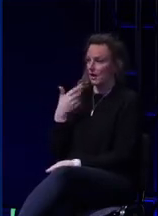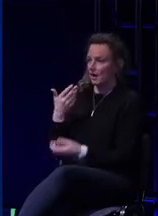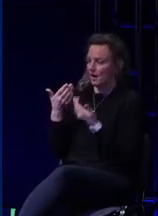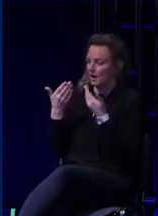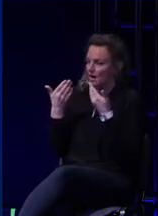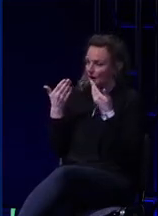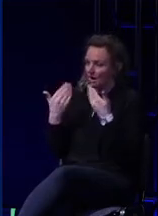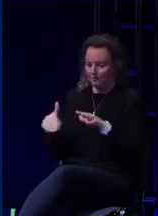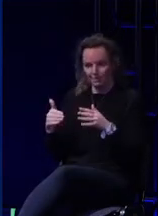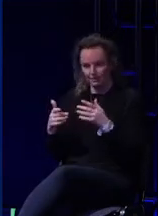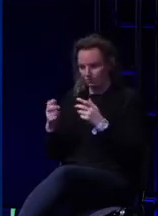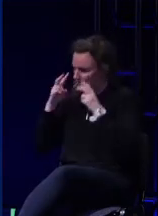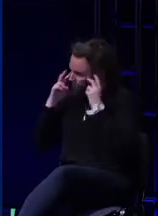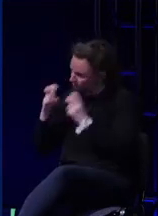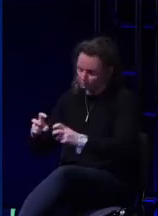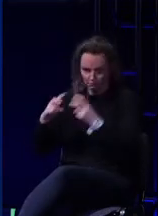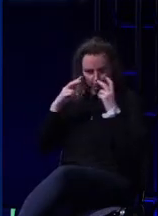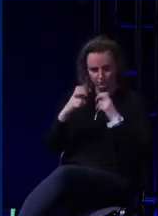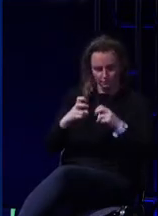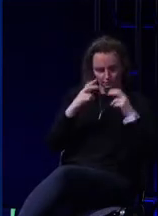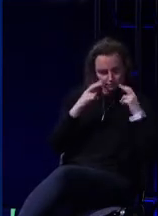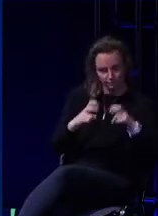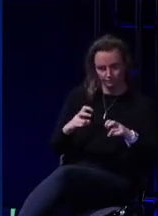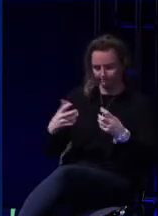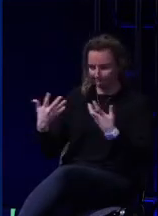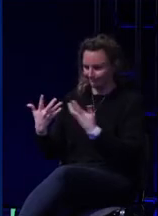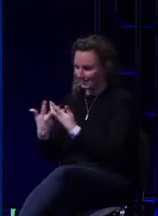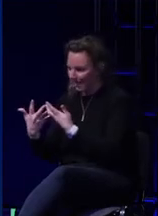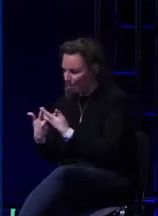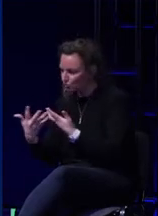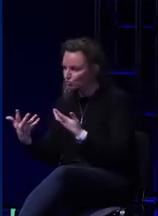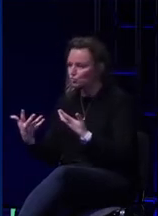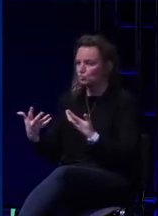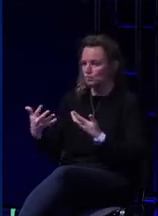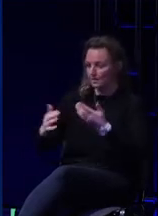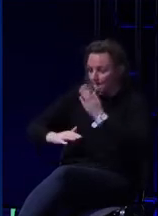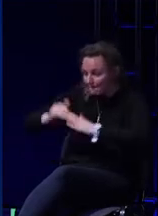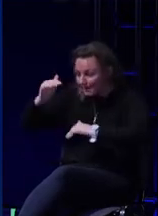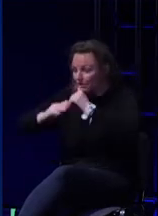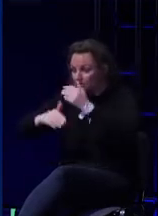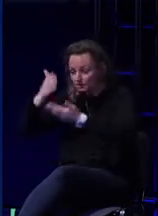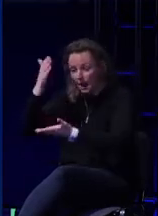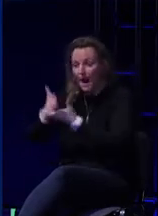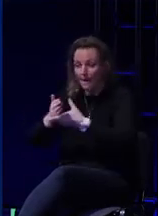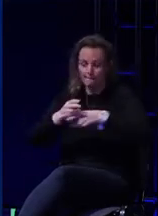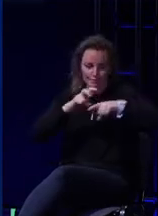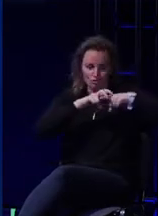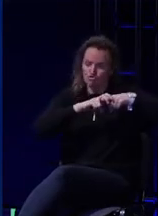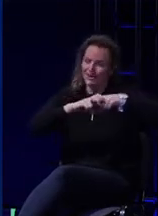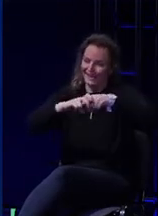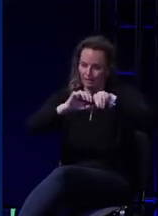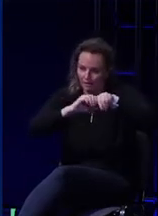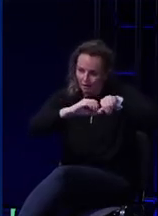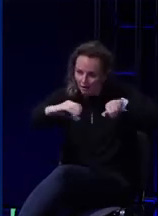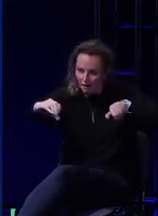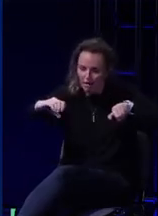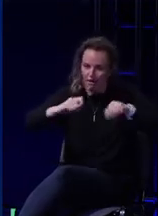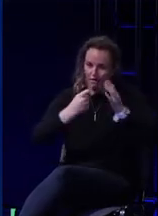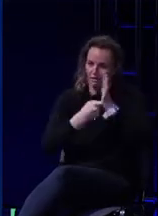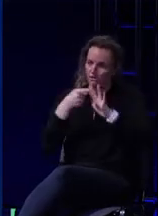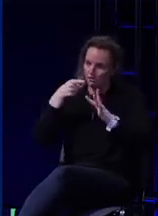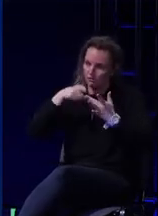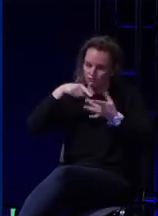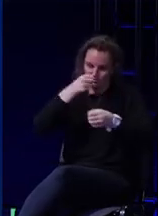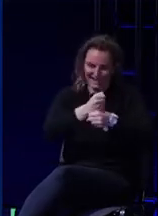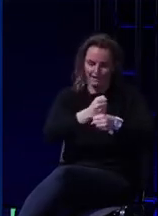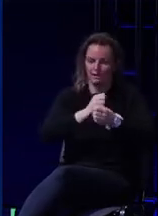deep rabbit holes about how to profile, like actually building rigs that I can take with me to wherever we happen to be shooting, so I can